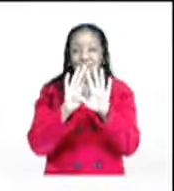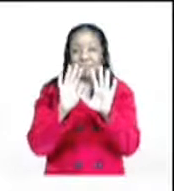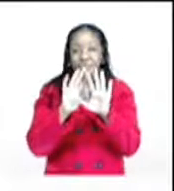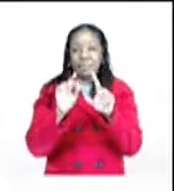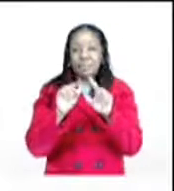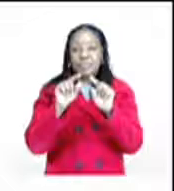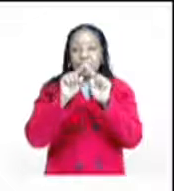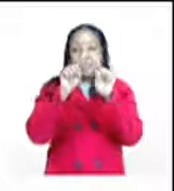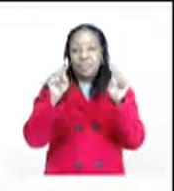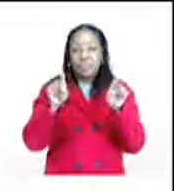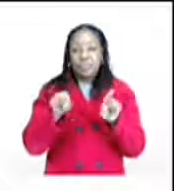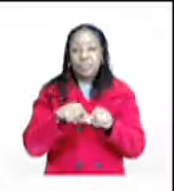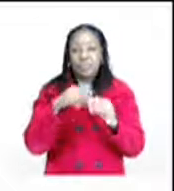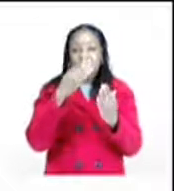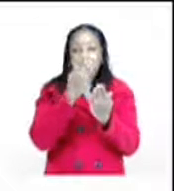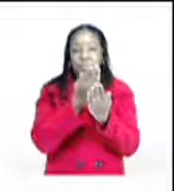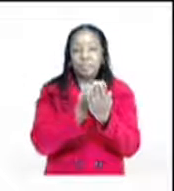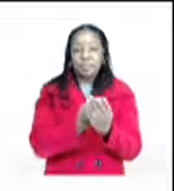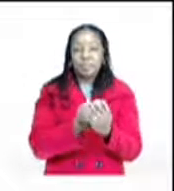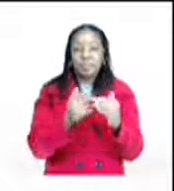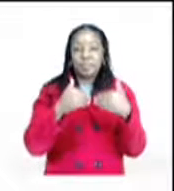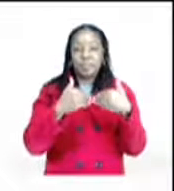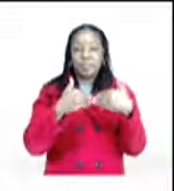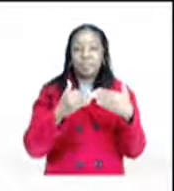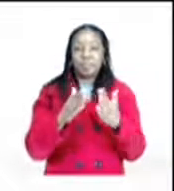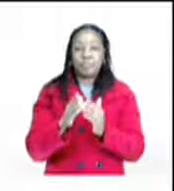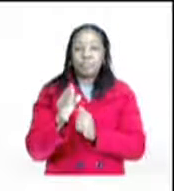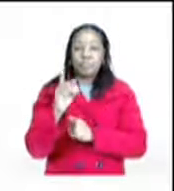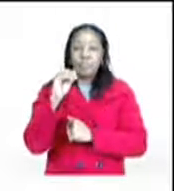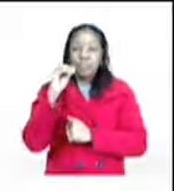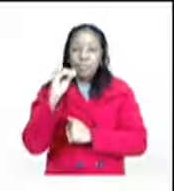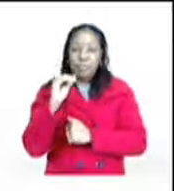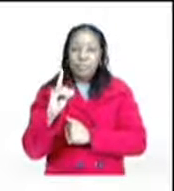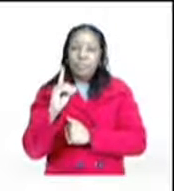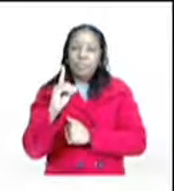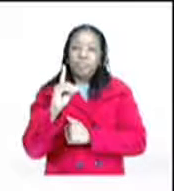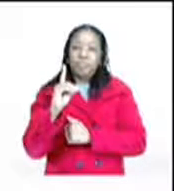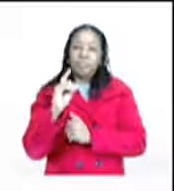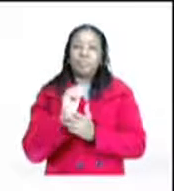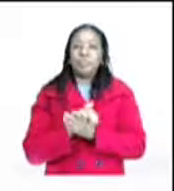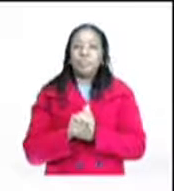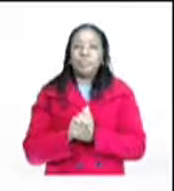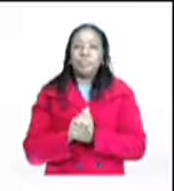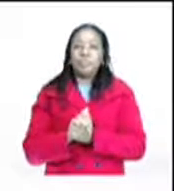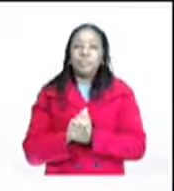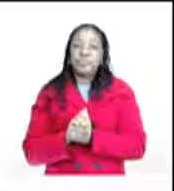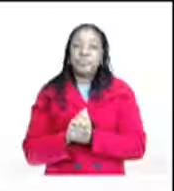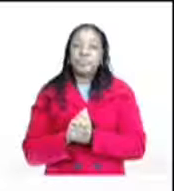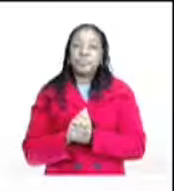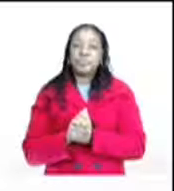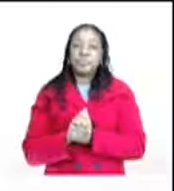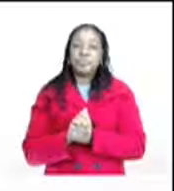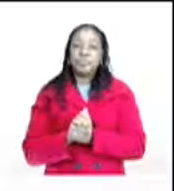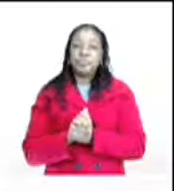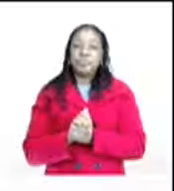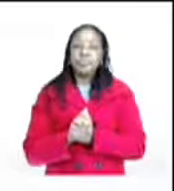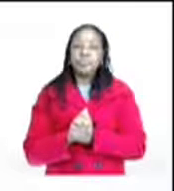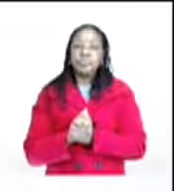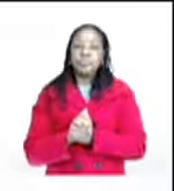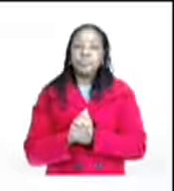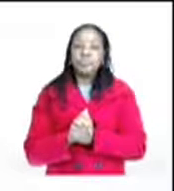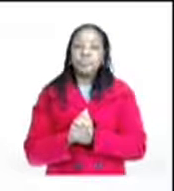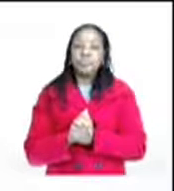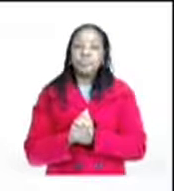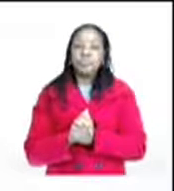the pictures that start with a D or D. Now what we need to do, we need to